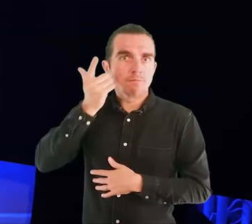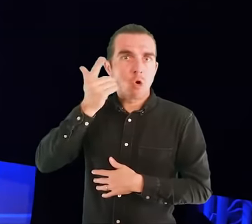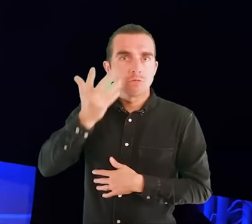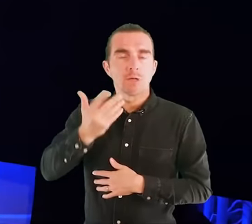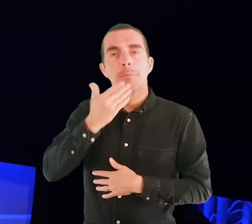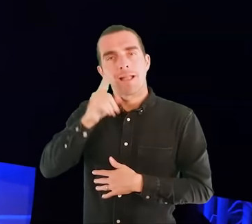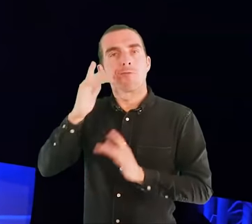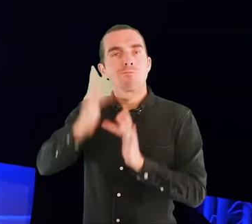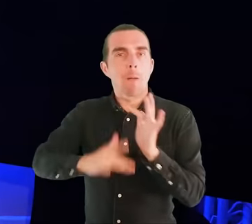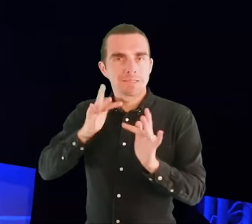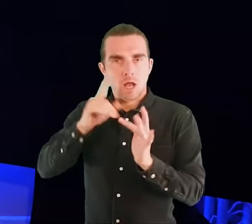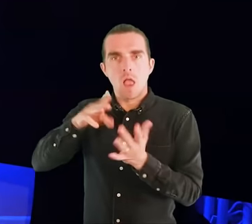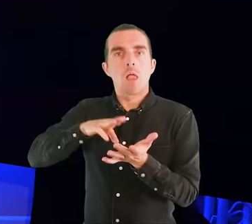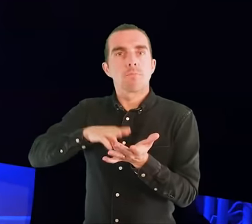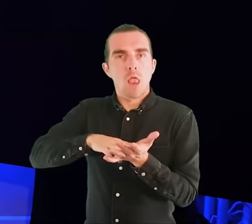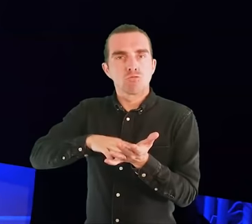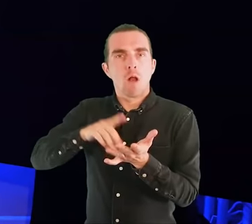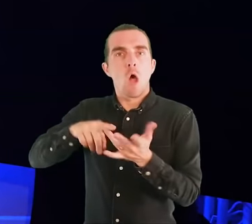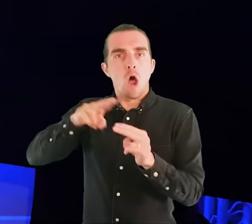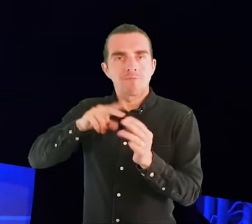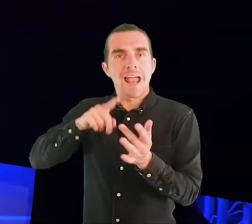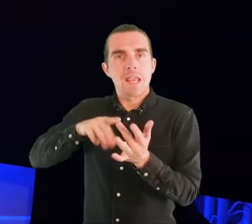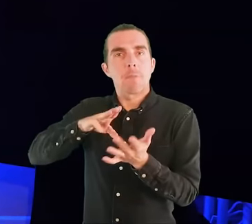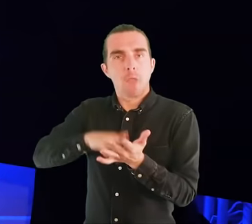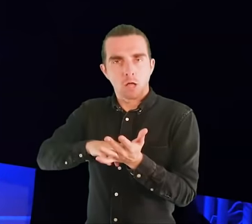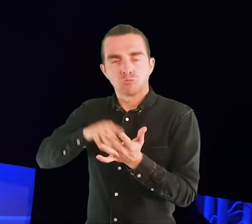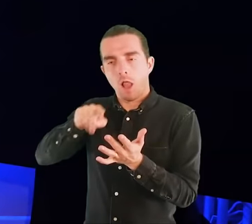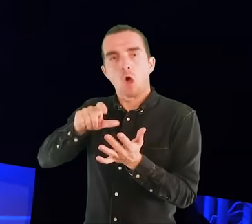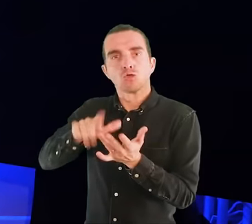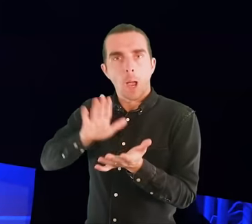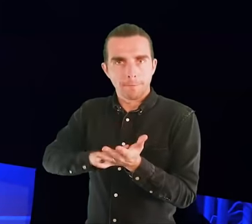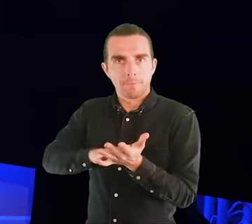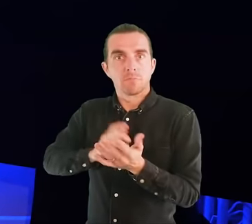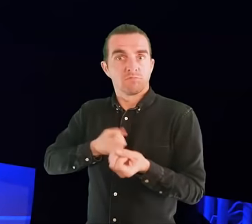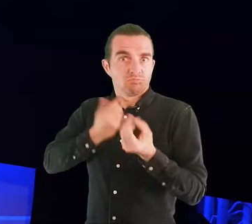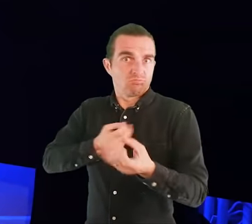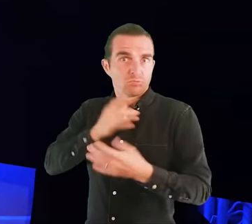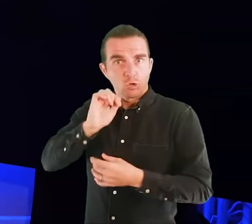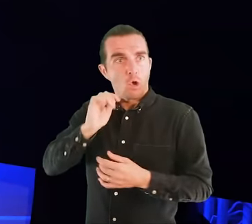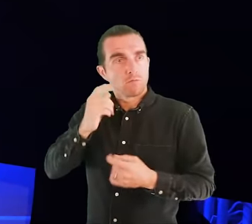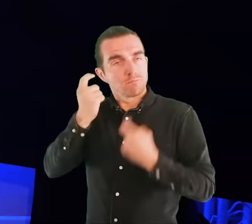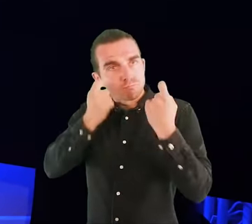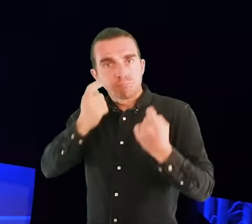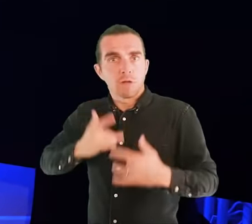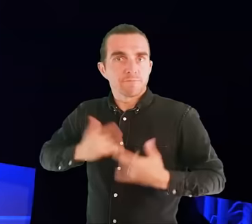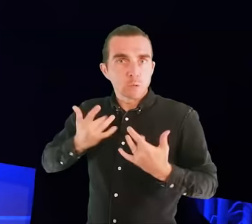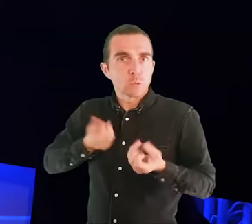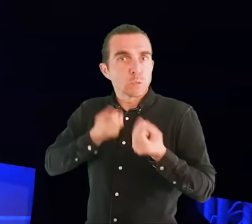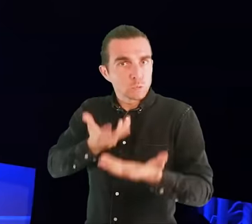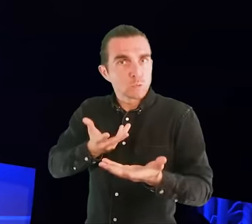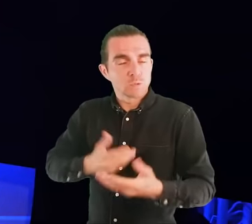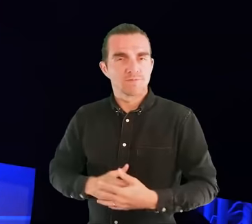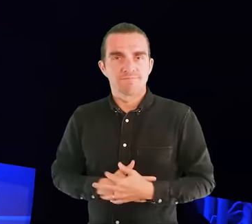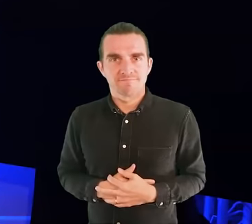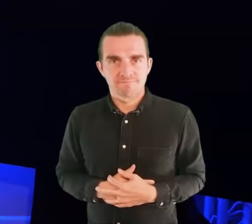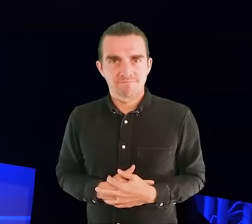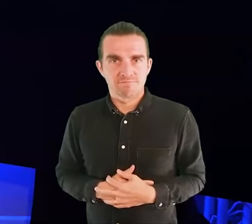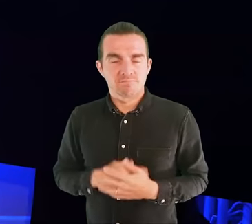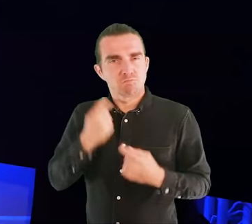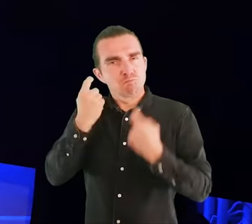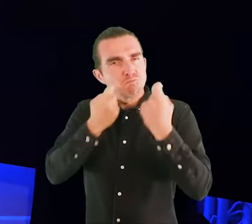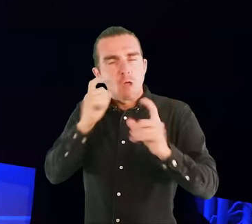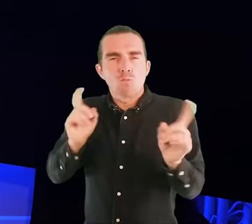moralityofimmortality.com and share your views on these fundamental issues. Consider, what kind of